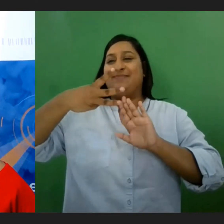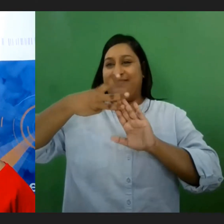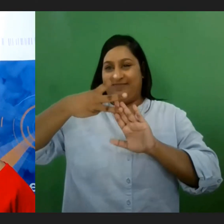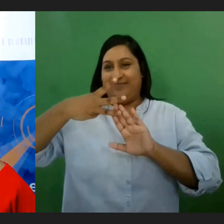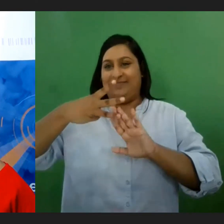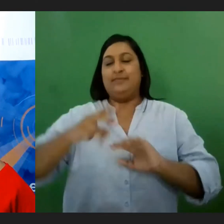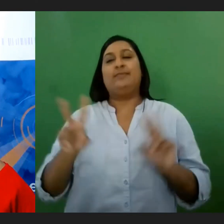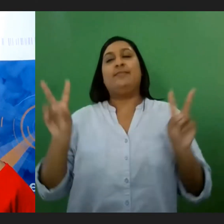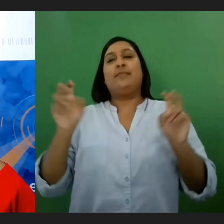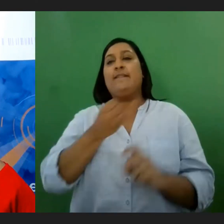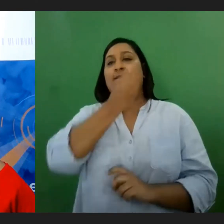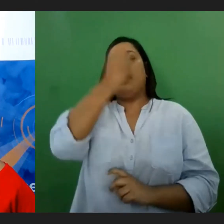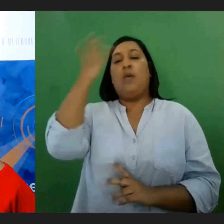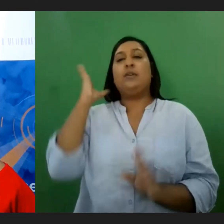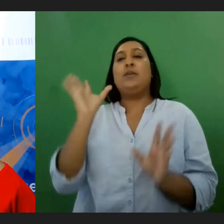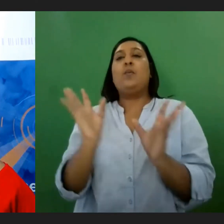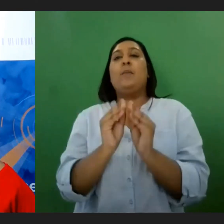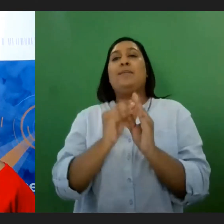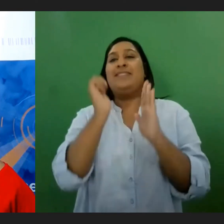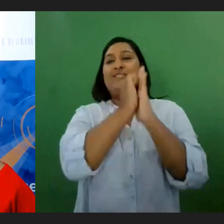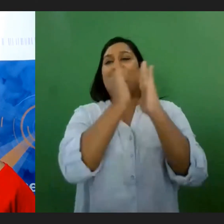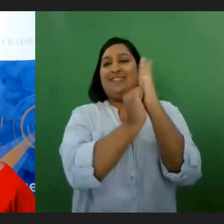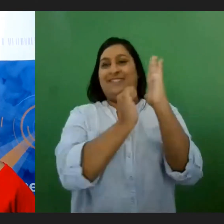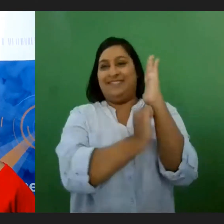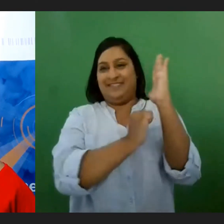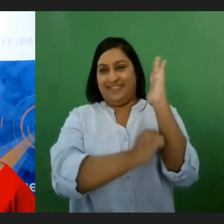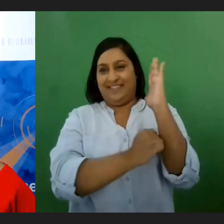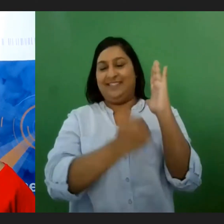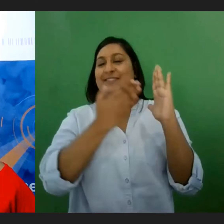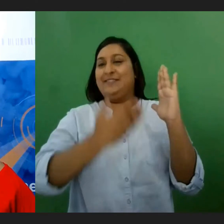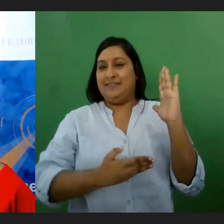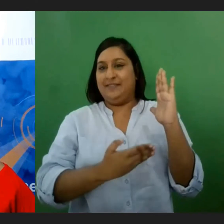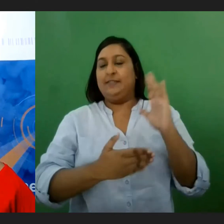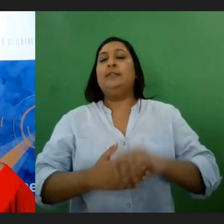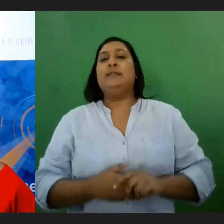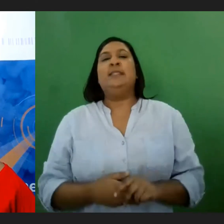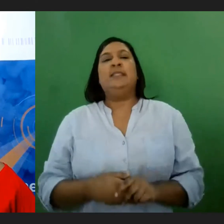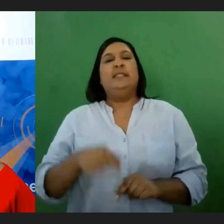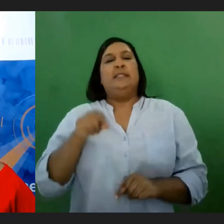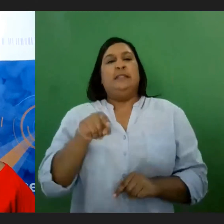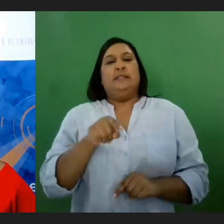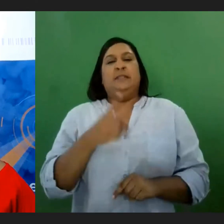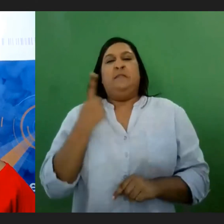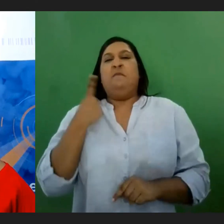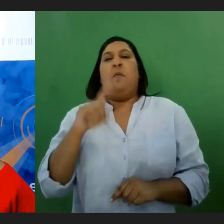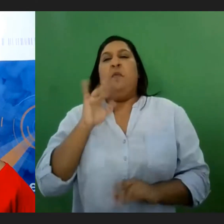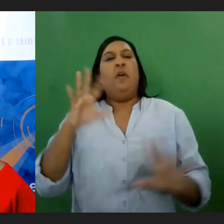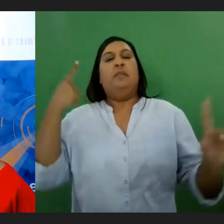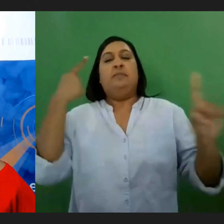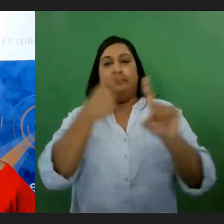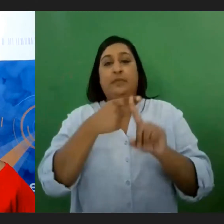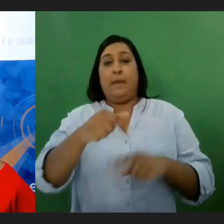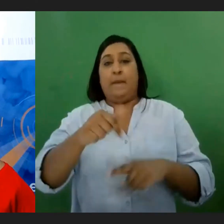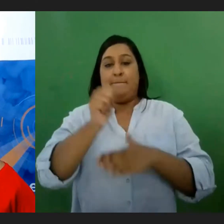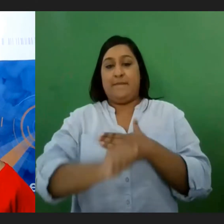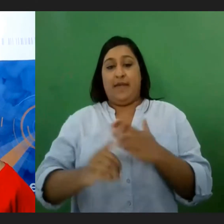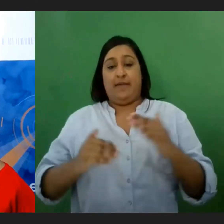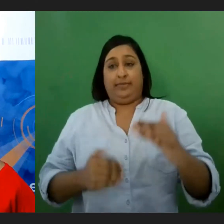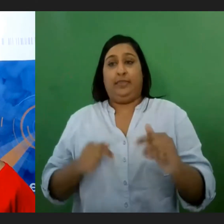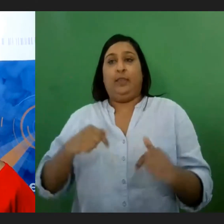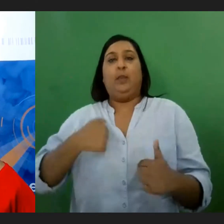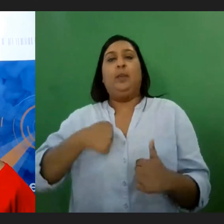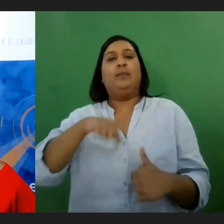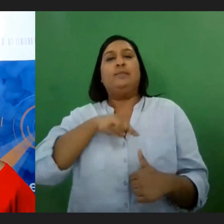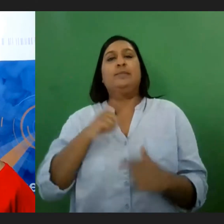agenda is placed in a month where we celebrate Human Rights Day. This day is